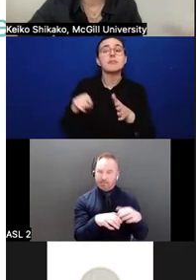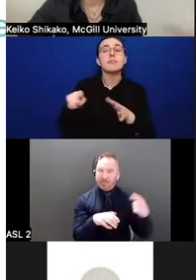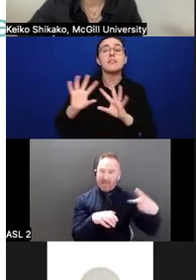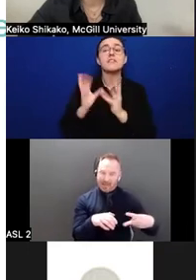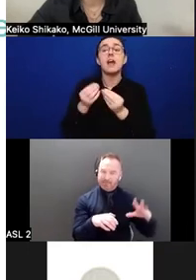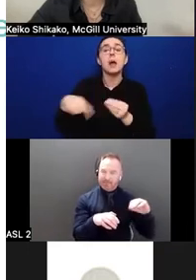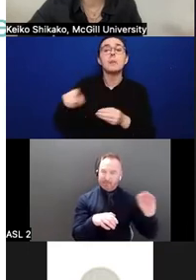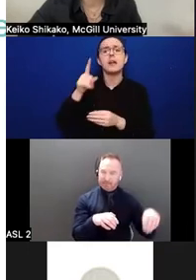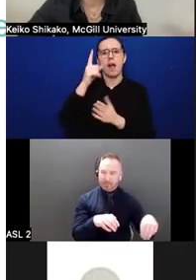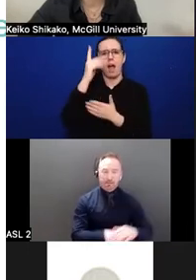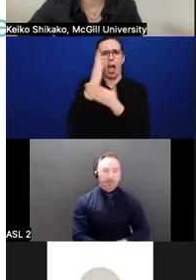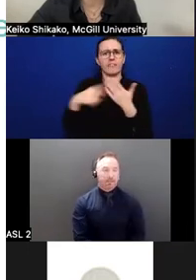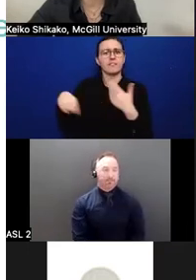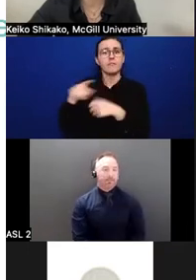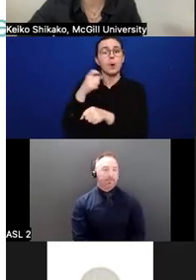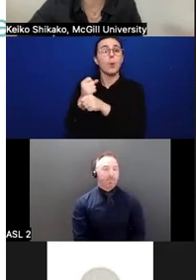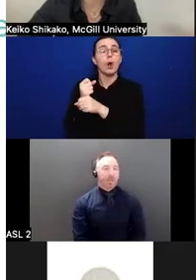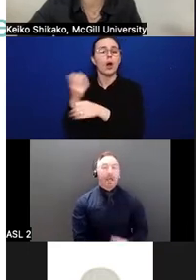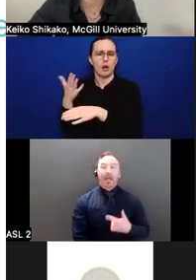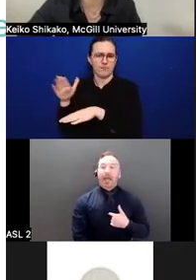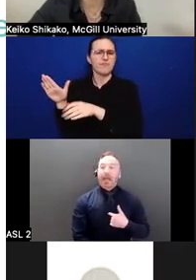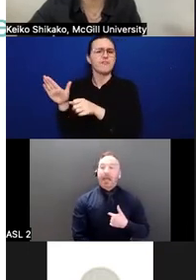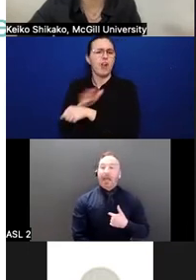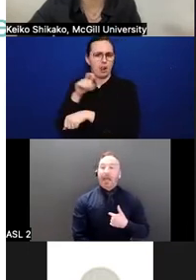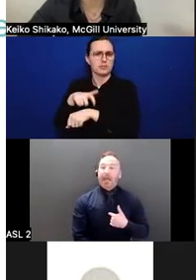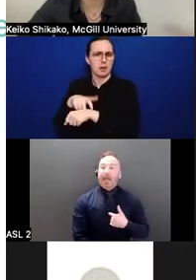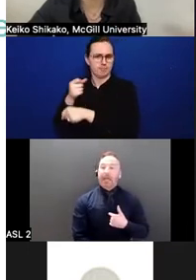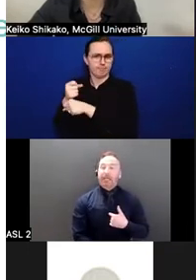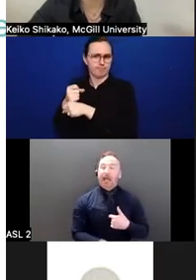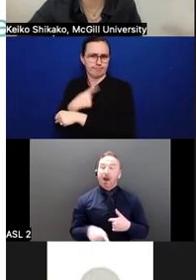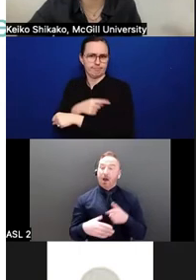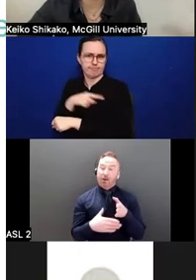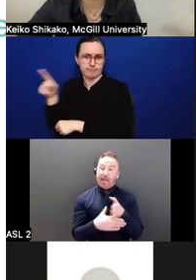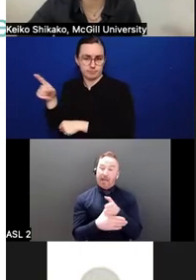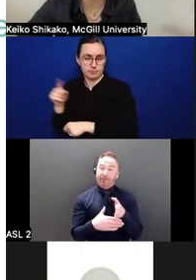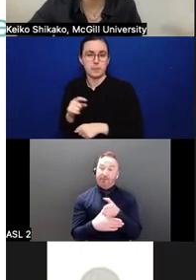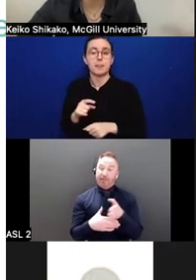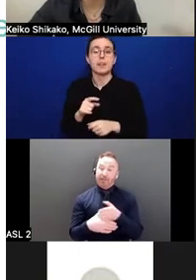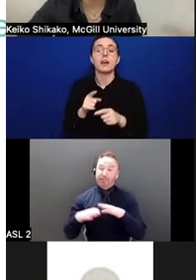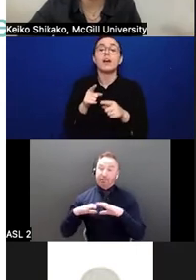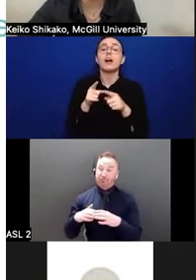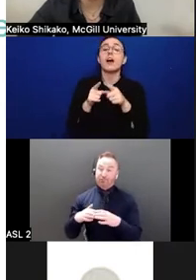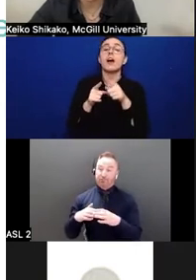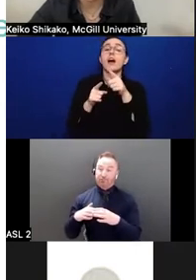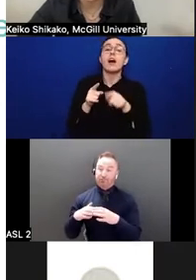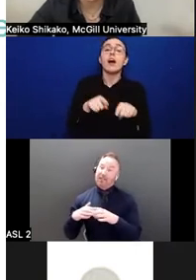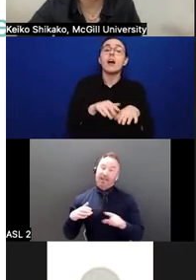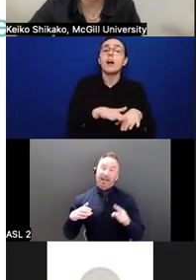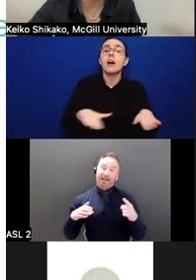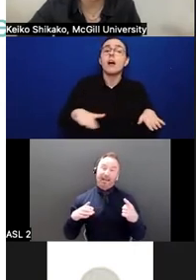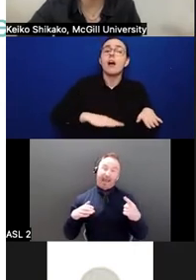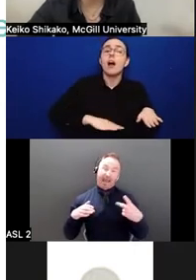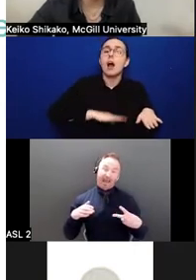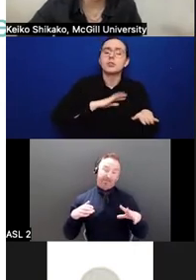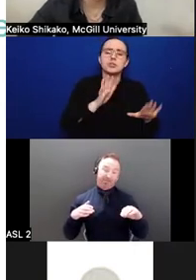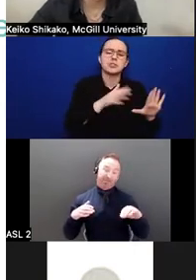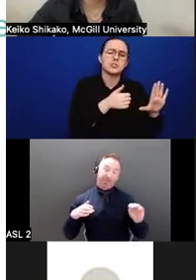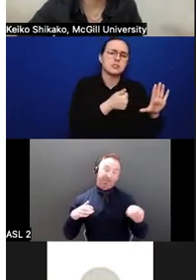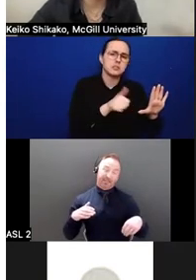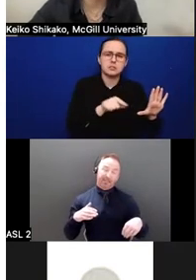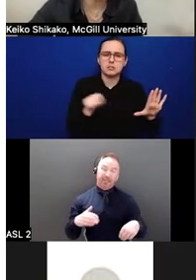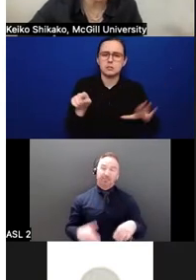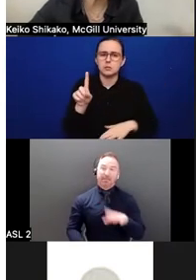And kids were, half of the kids on average were 6 to 12 years old, representing school-age children here